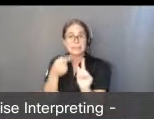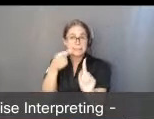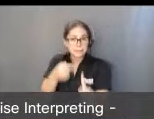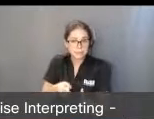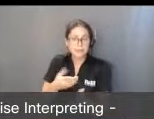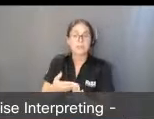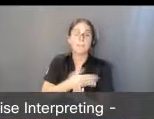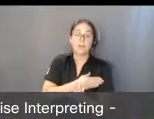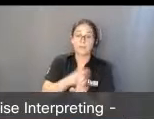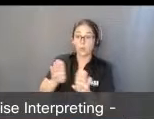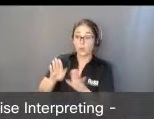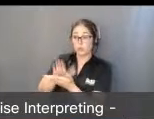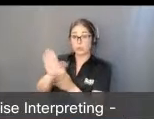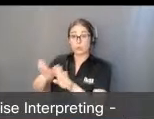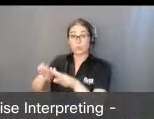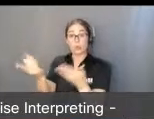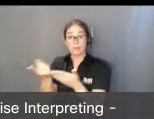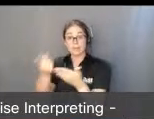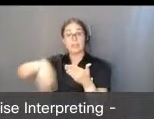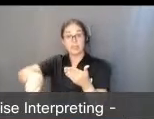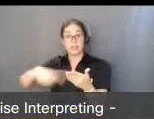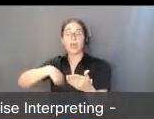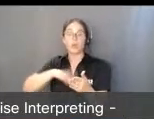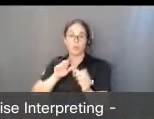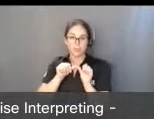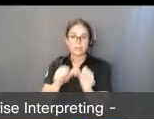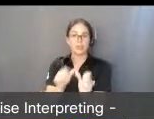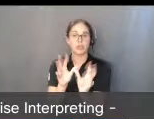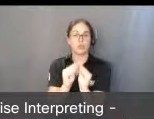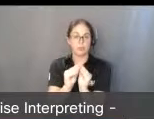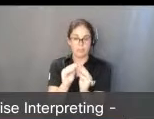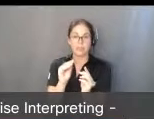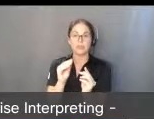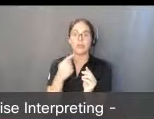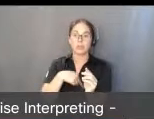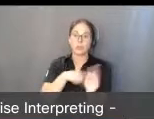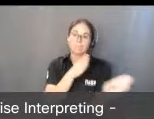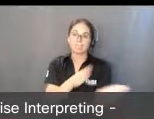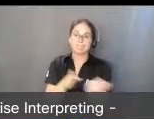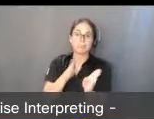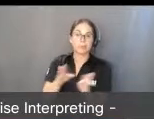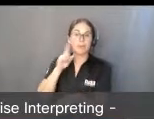continue to meet as we begin to build and prepare for transition into stage three, which is our